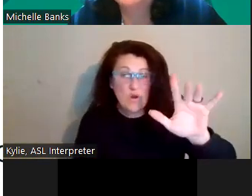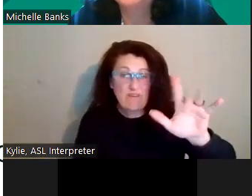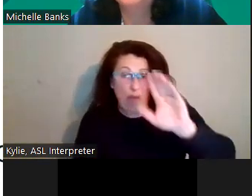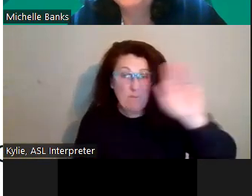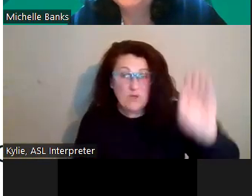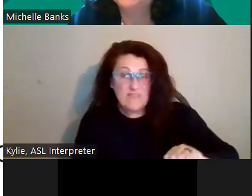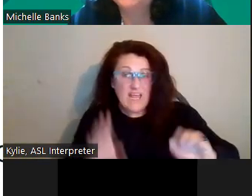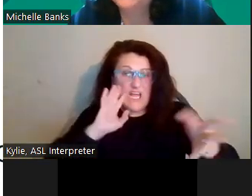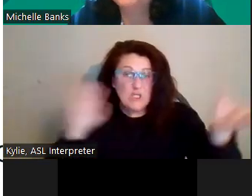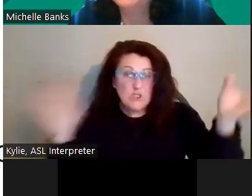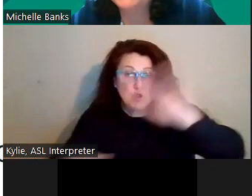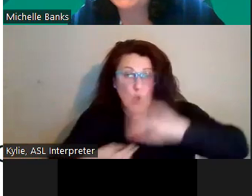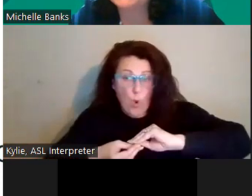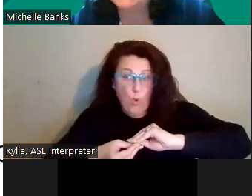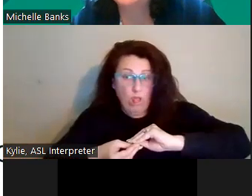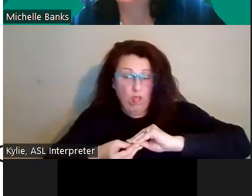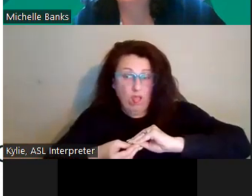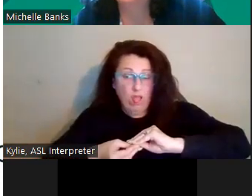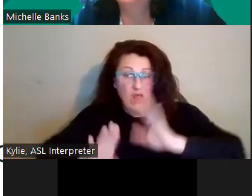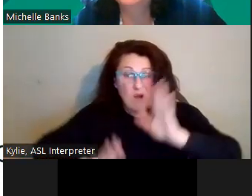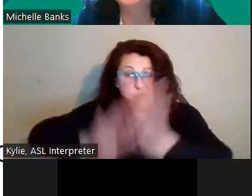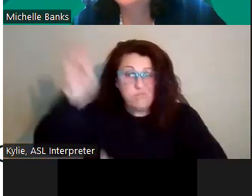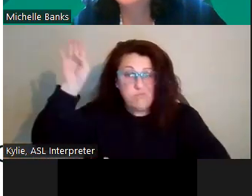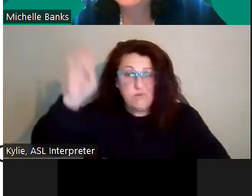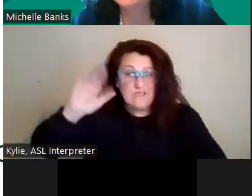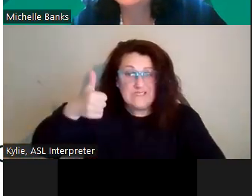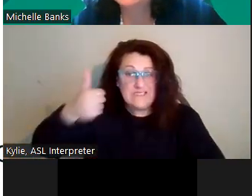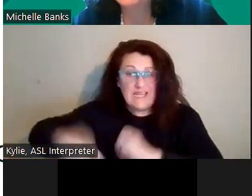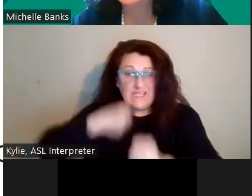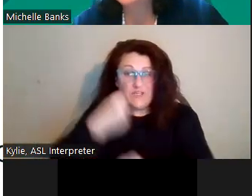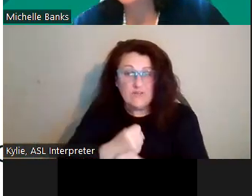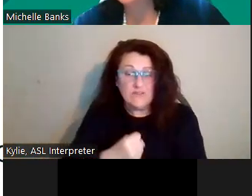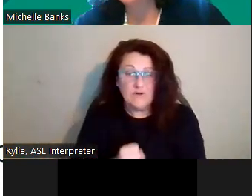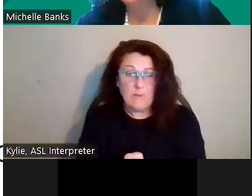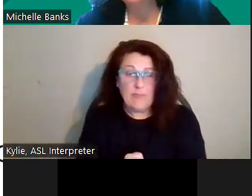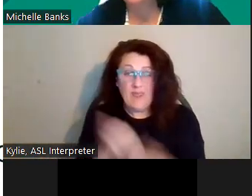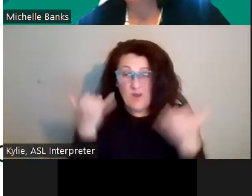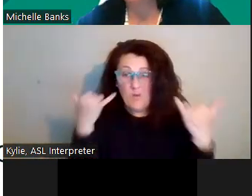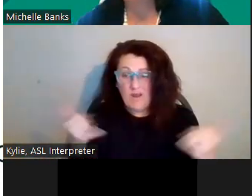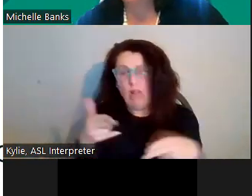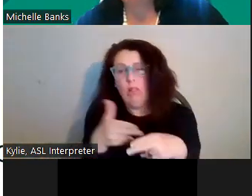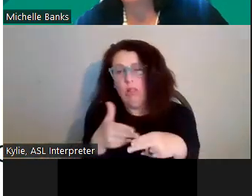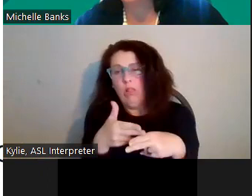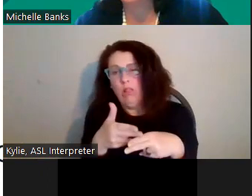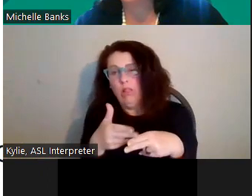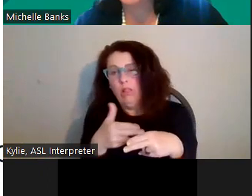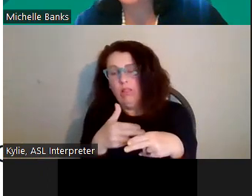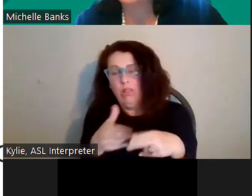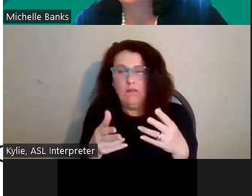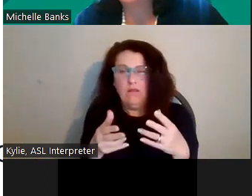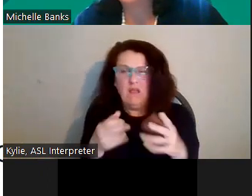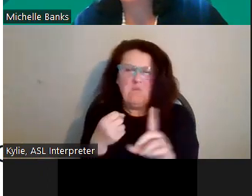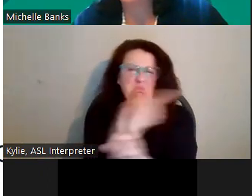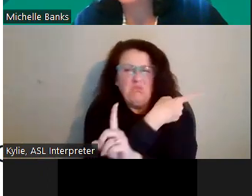total employment growth over the next 10 years. So we don't see this as just kind of a blip on the